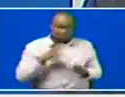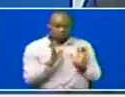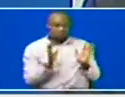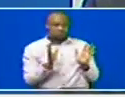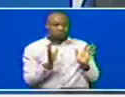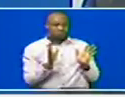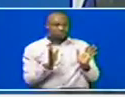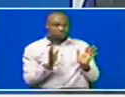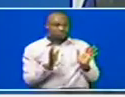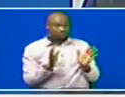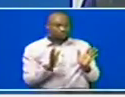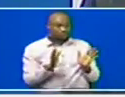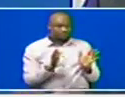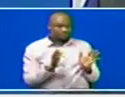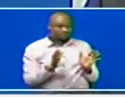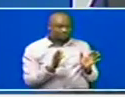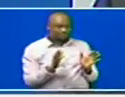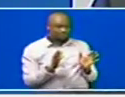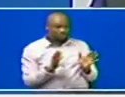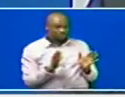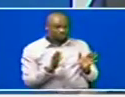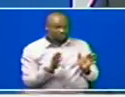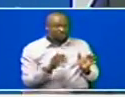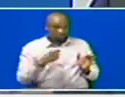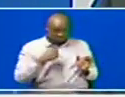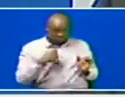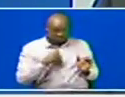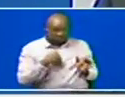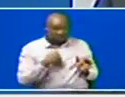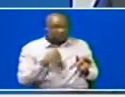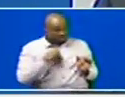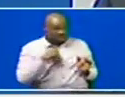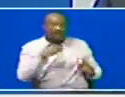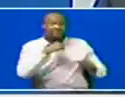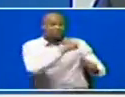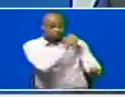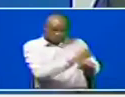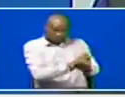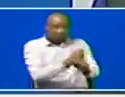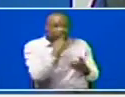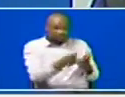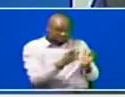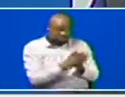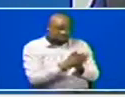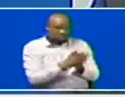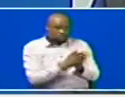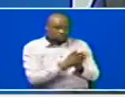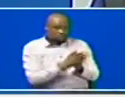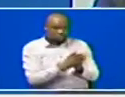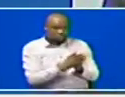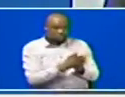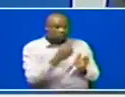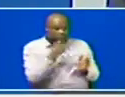considerable. Mm-hmm. Moreover, I'm not a pope. I don't have the authority to do so. I have a more like a sort of